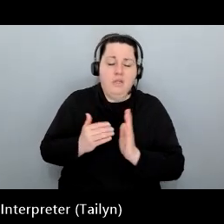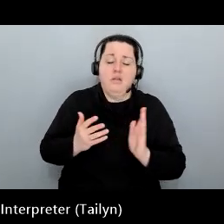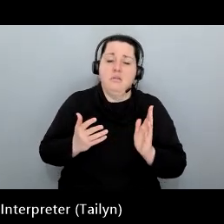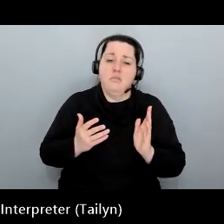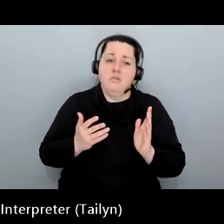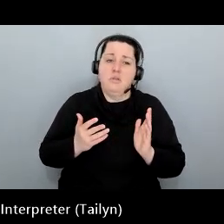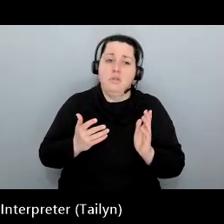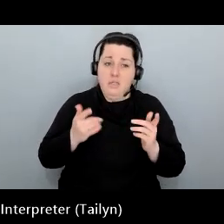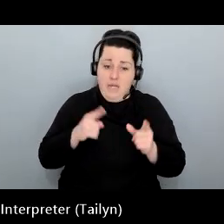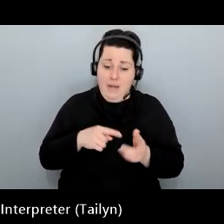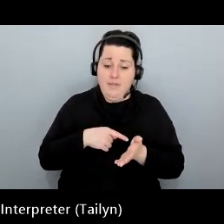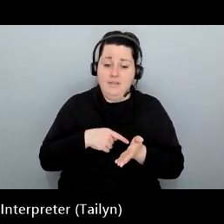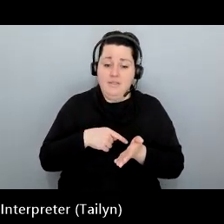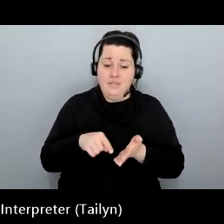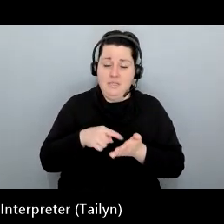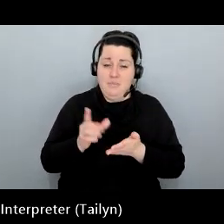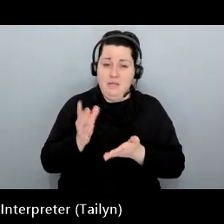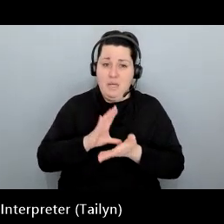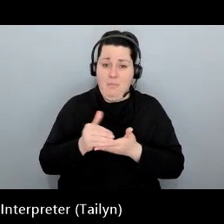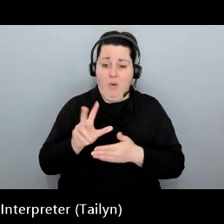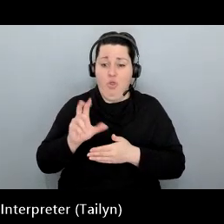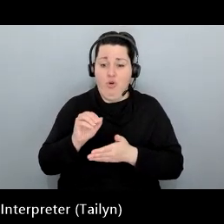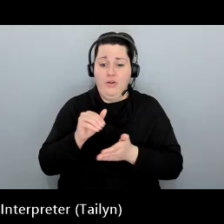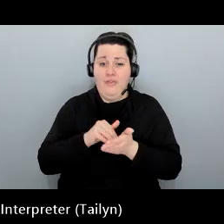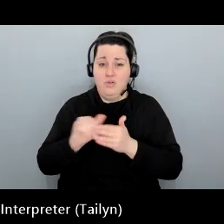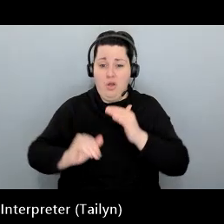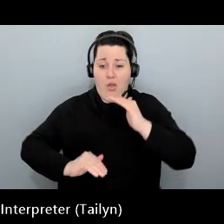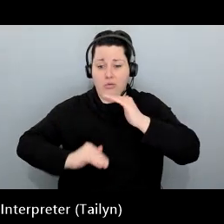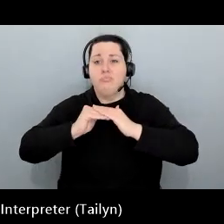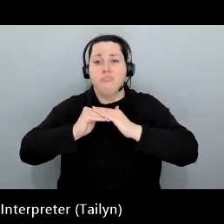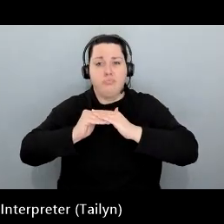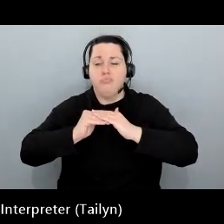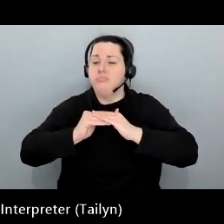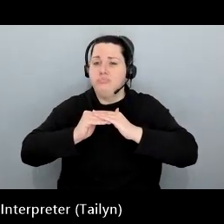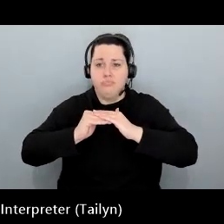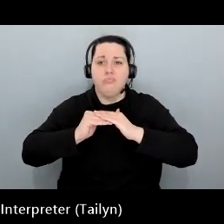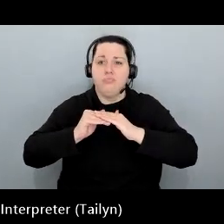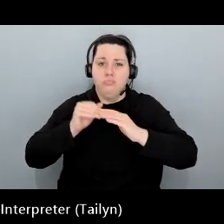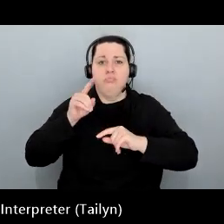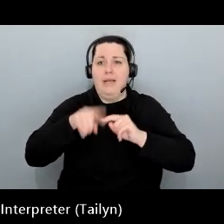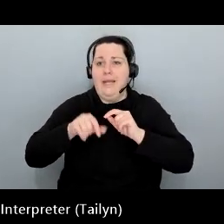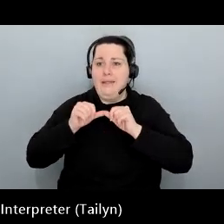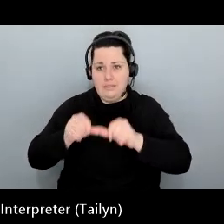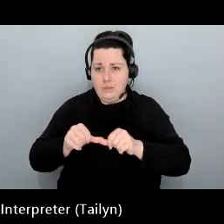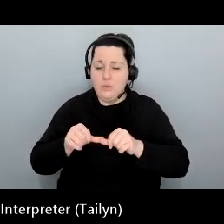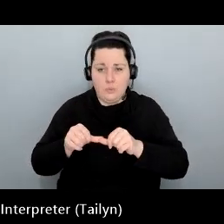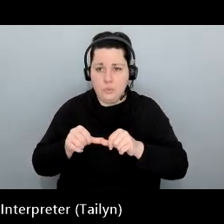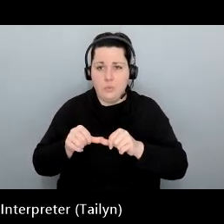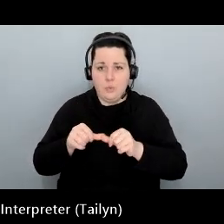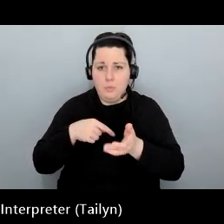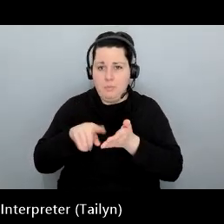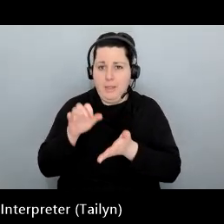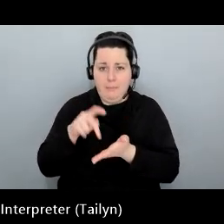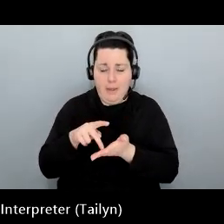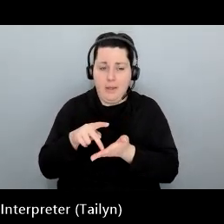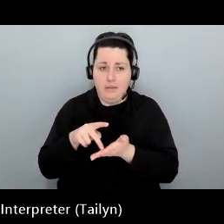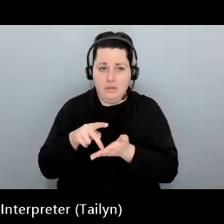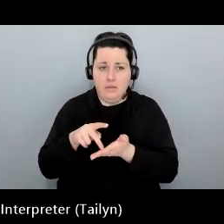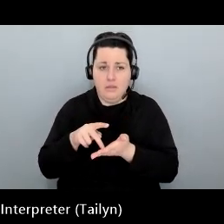once the spending amount hits that 30,000, though, we would not be able to continue reimbursing